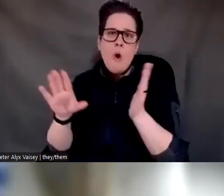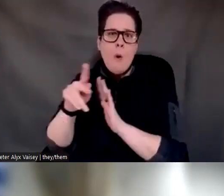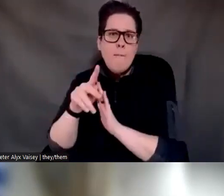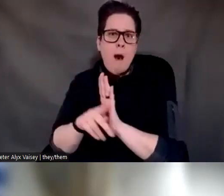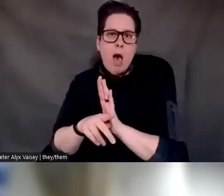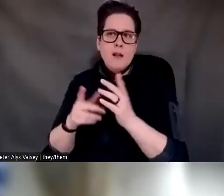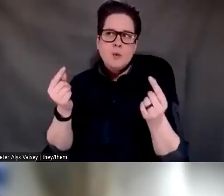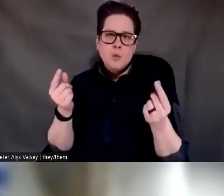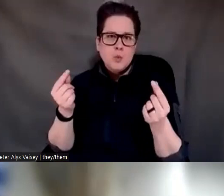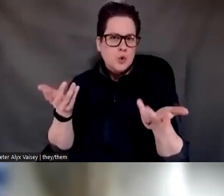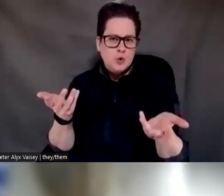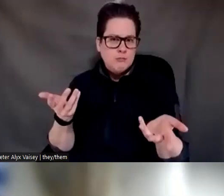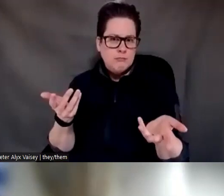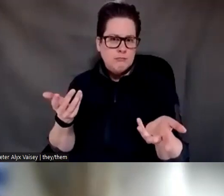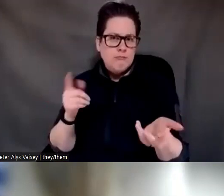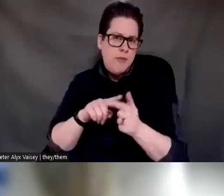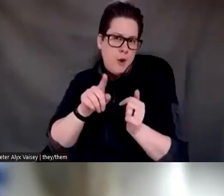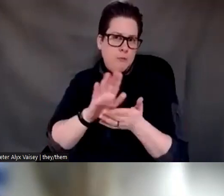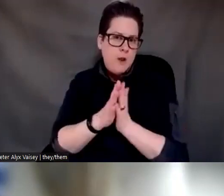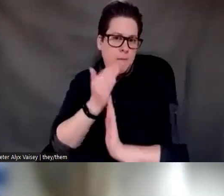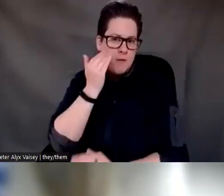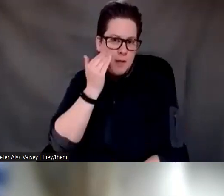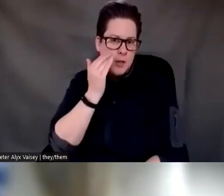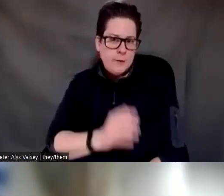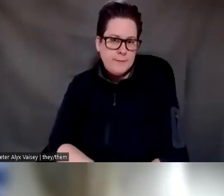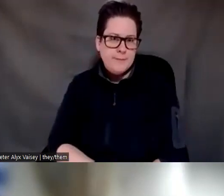procedures are so that you're familiar with that.